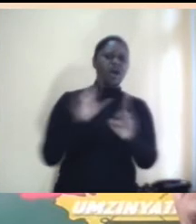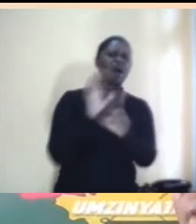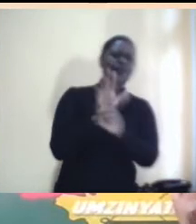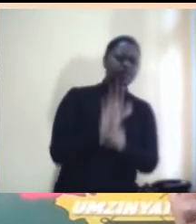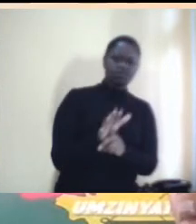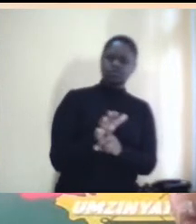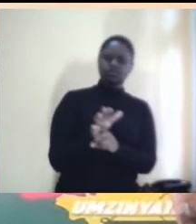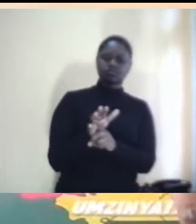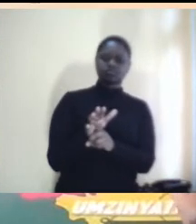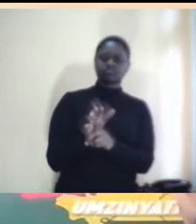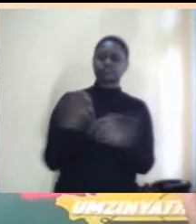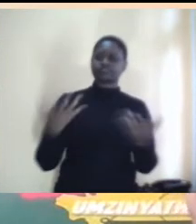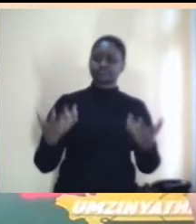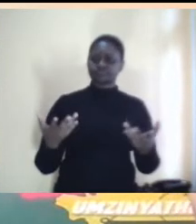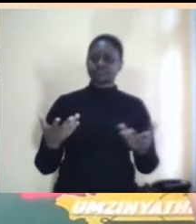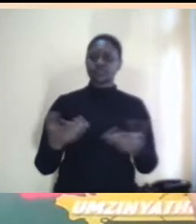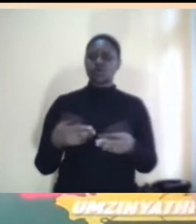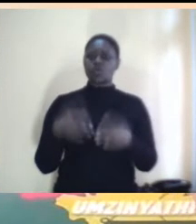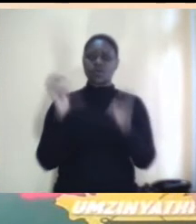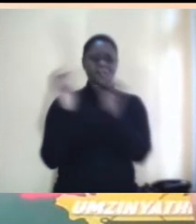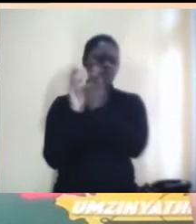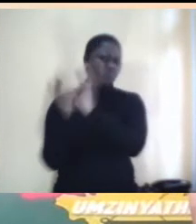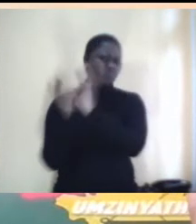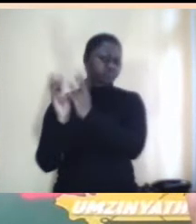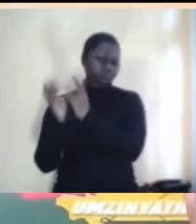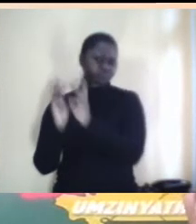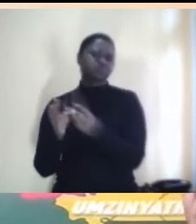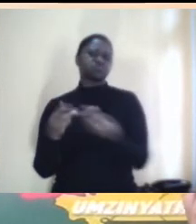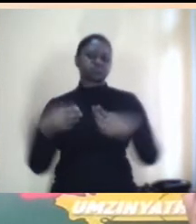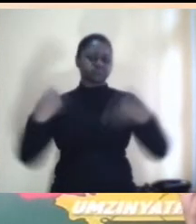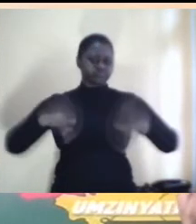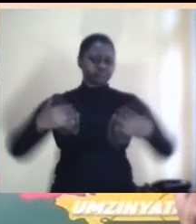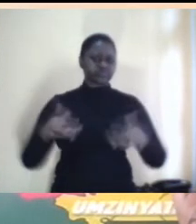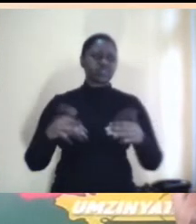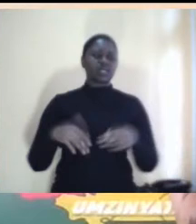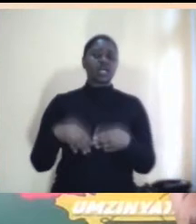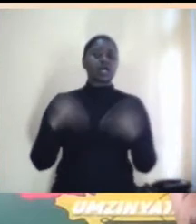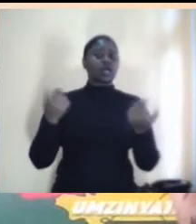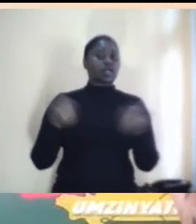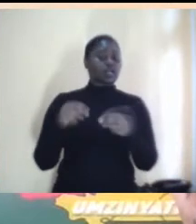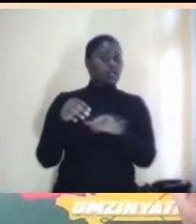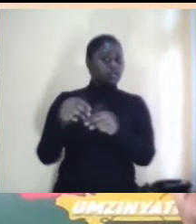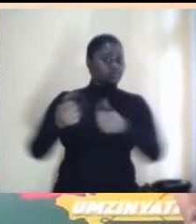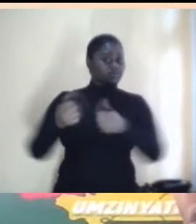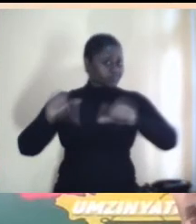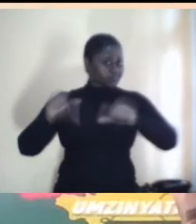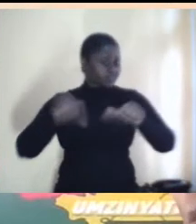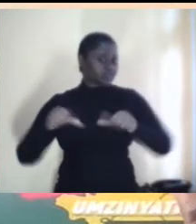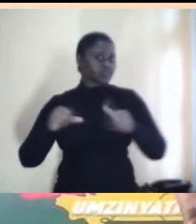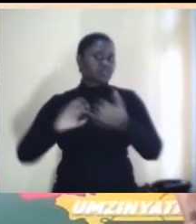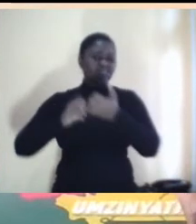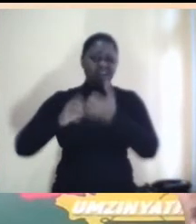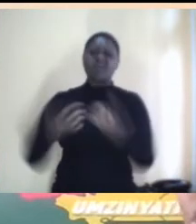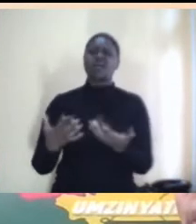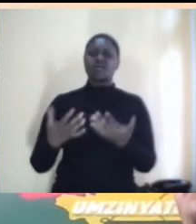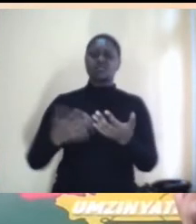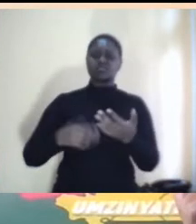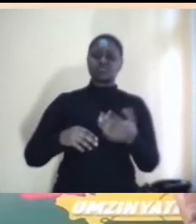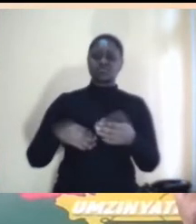the adverse weather condition. Currently, science has means by which